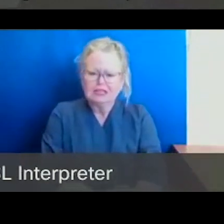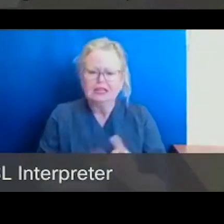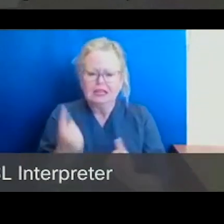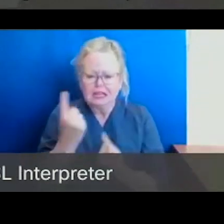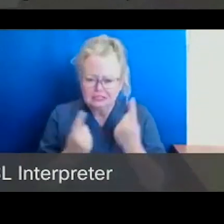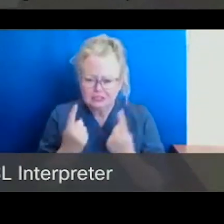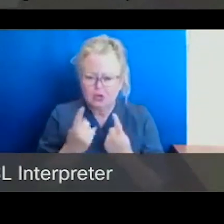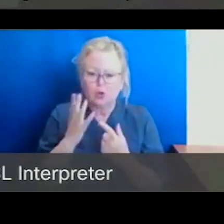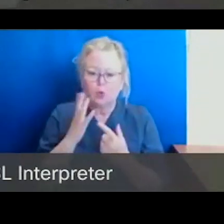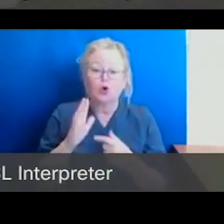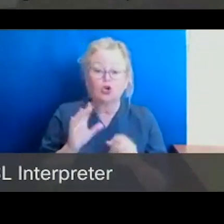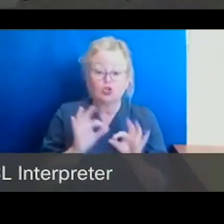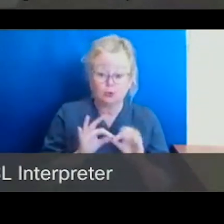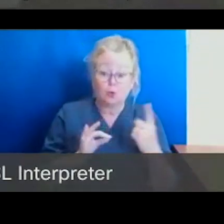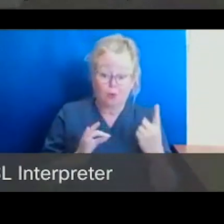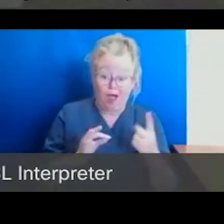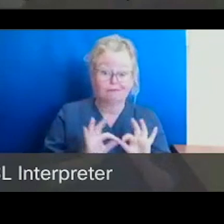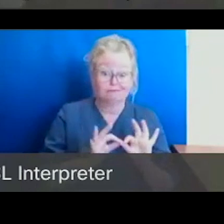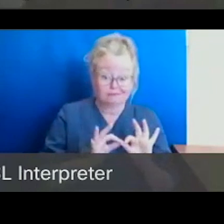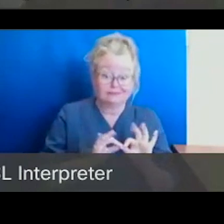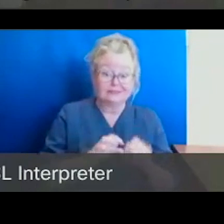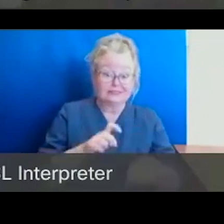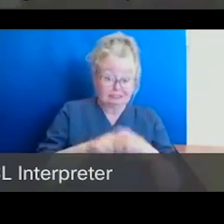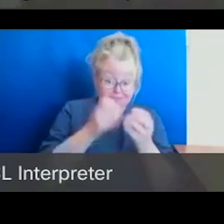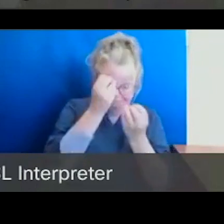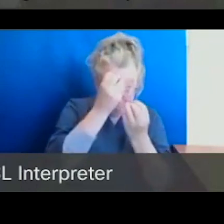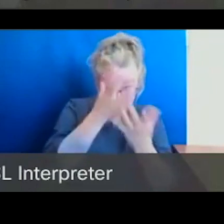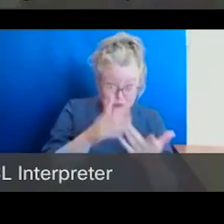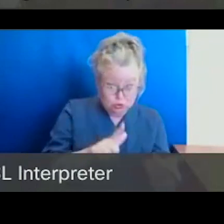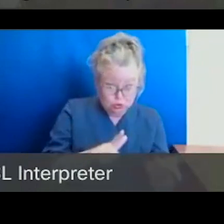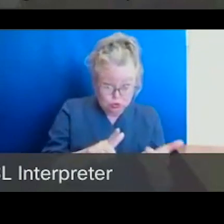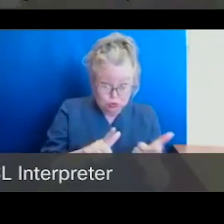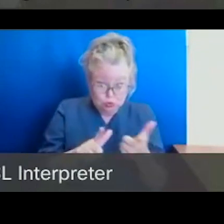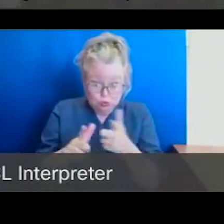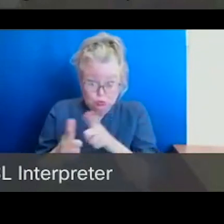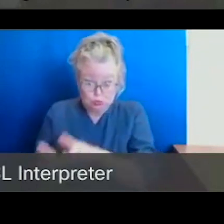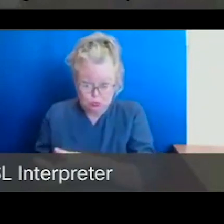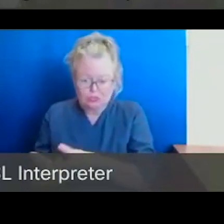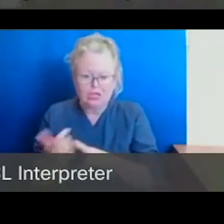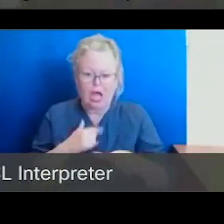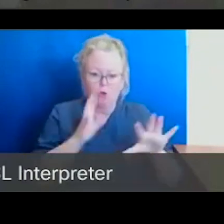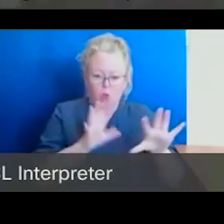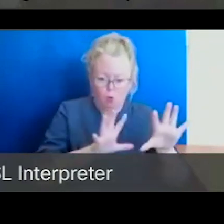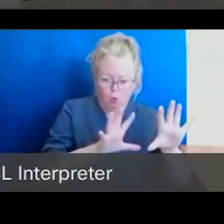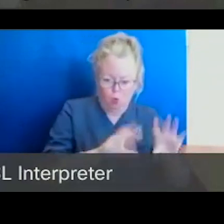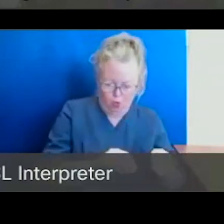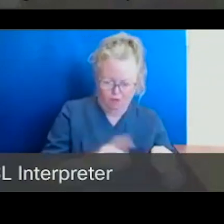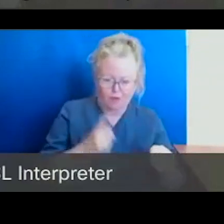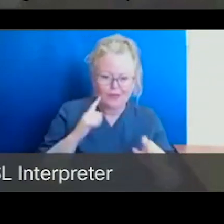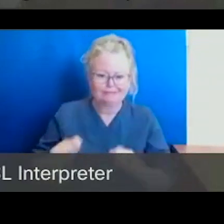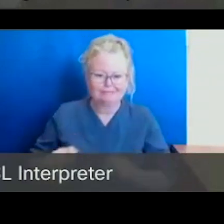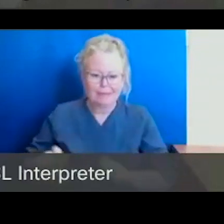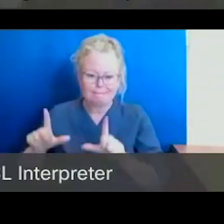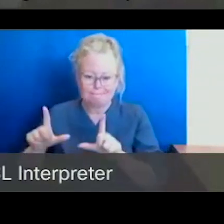the interpreters as they are providing ASL services. We are